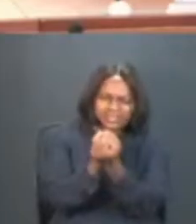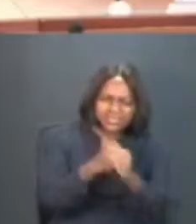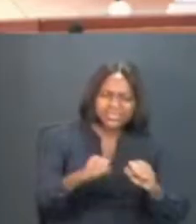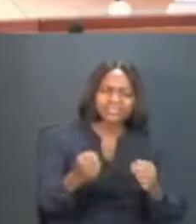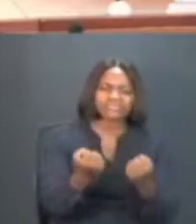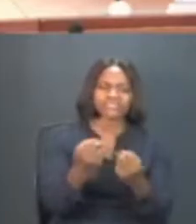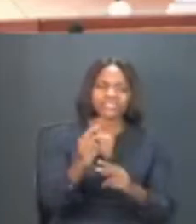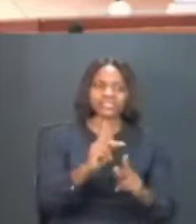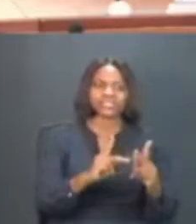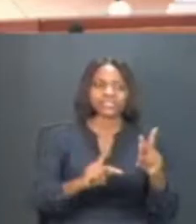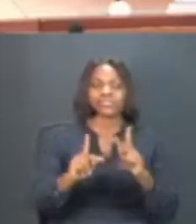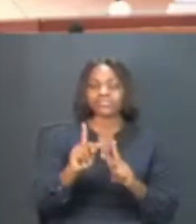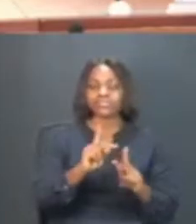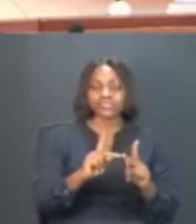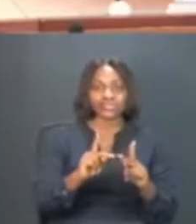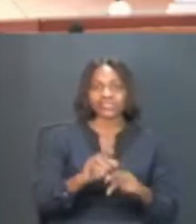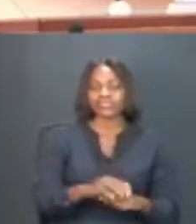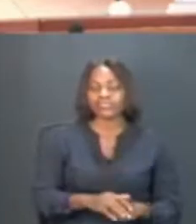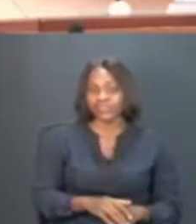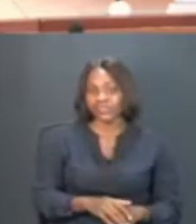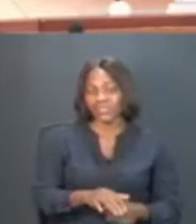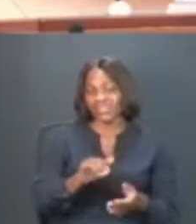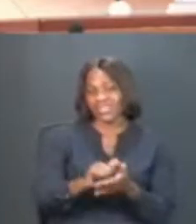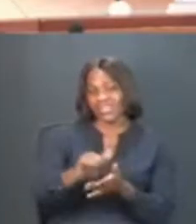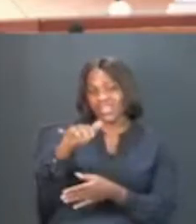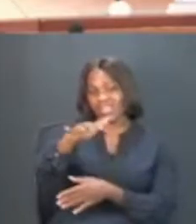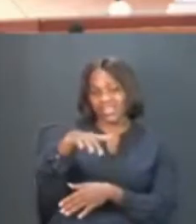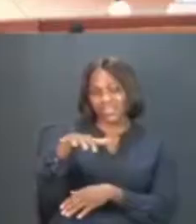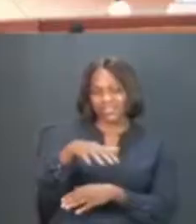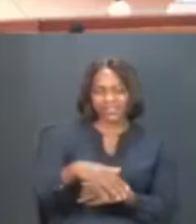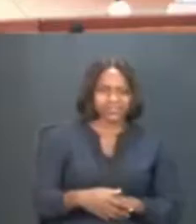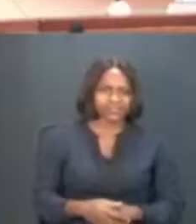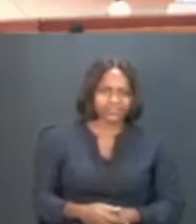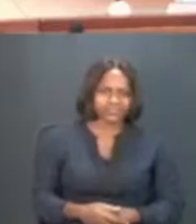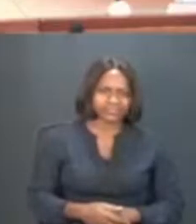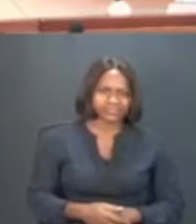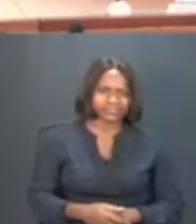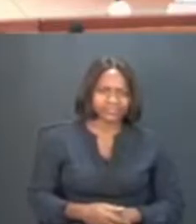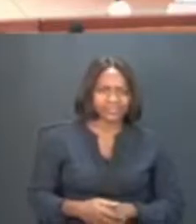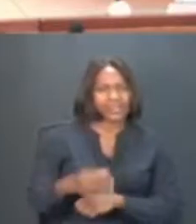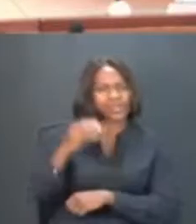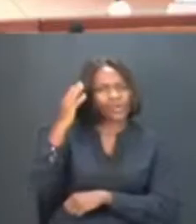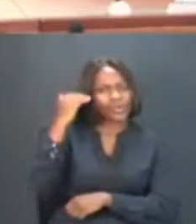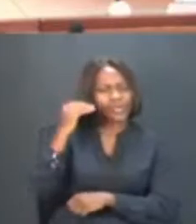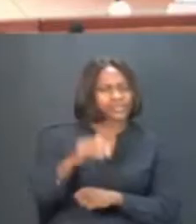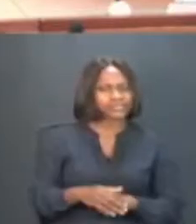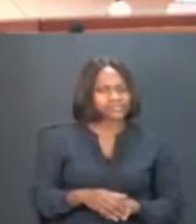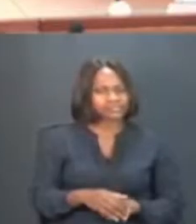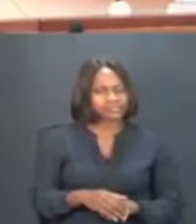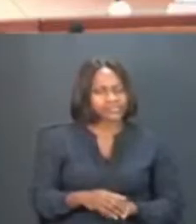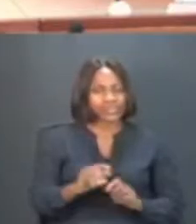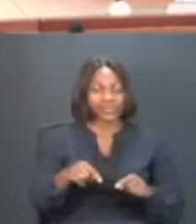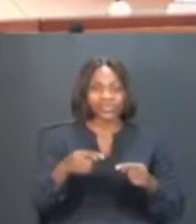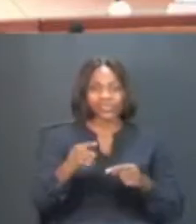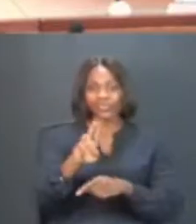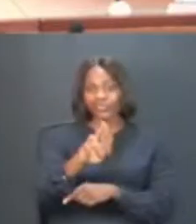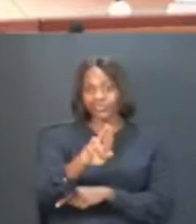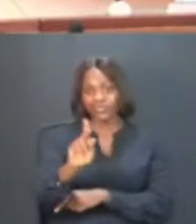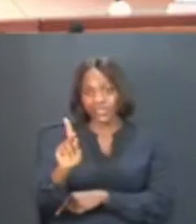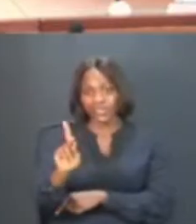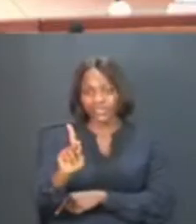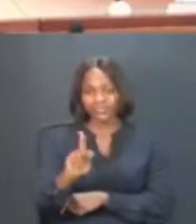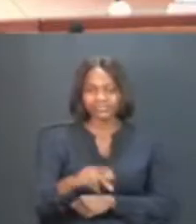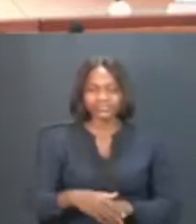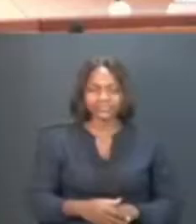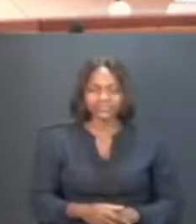of those various jurisdictions. Mr. Speaker, I say this because if you go to the United Kingdom, for example,